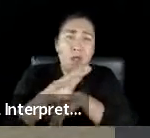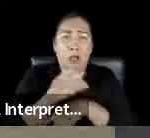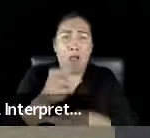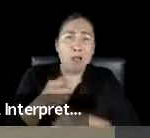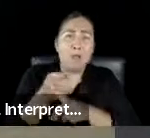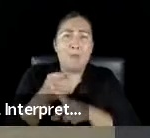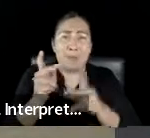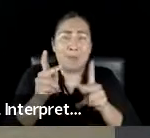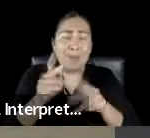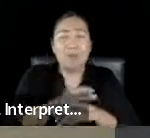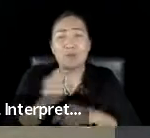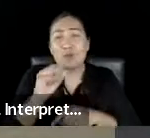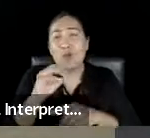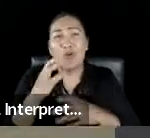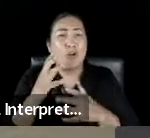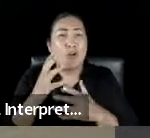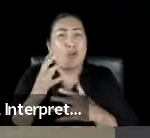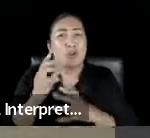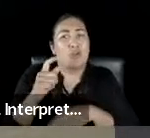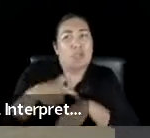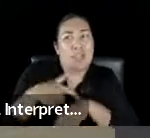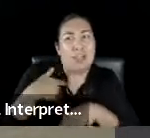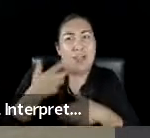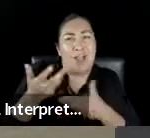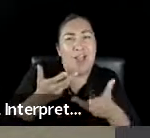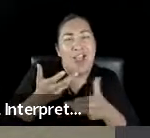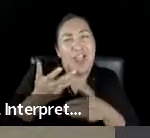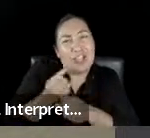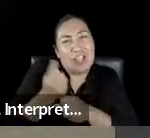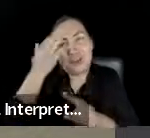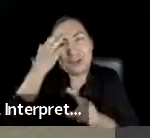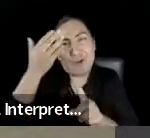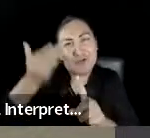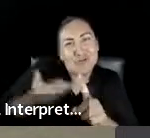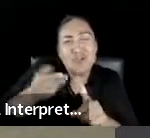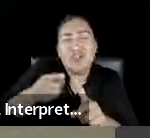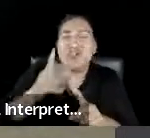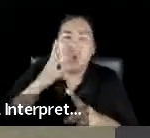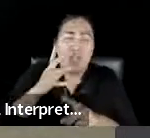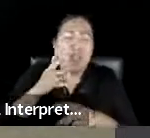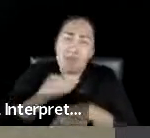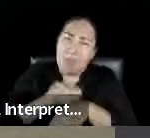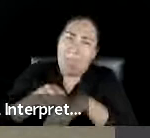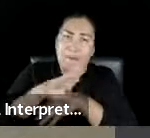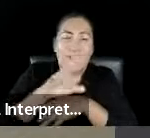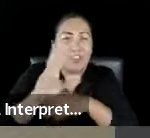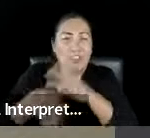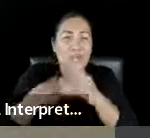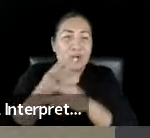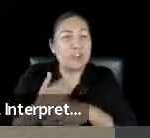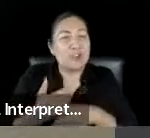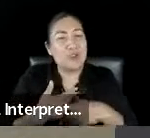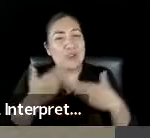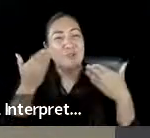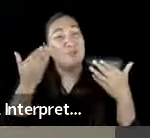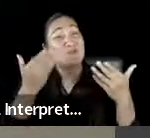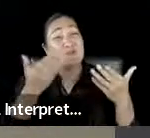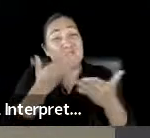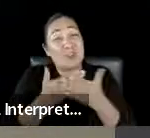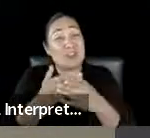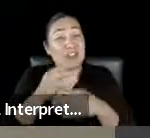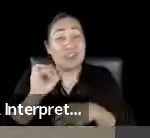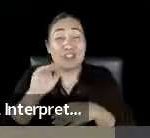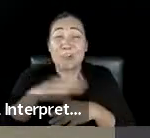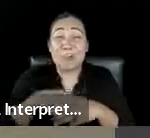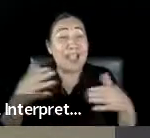And just in my time getting to know you, you're going to make a lot of impact in this world. So way to go, young lady, kiddo. Just